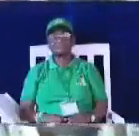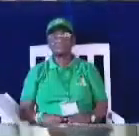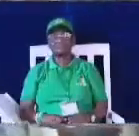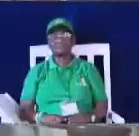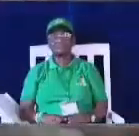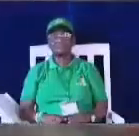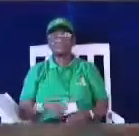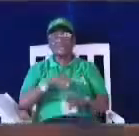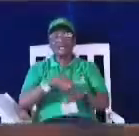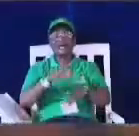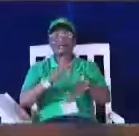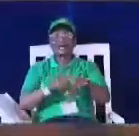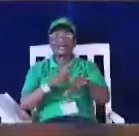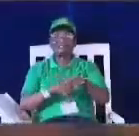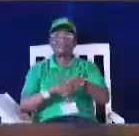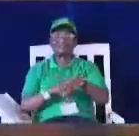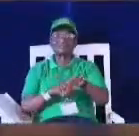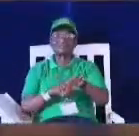At times,